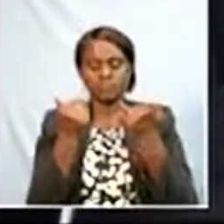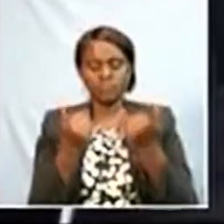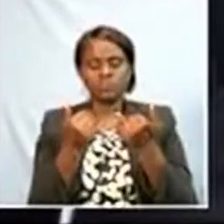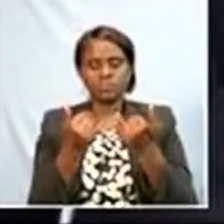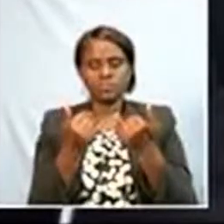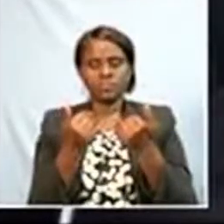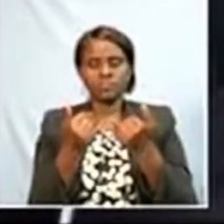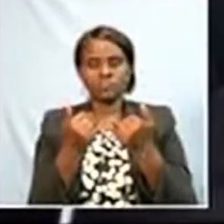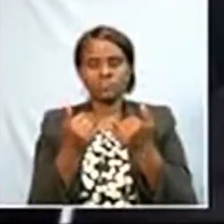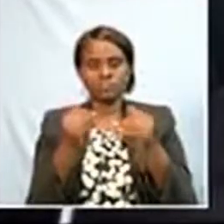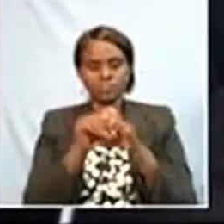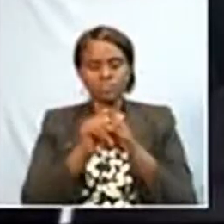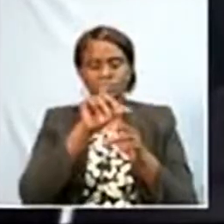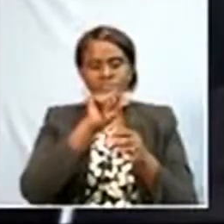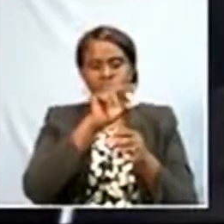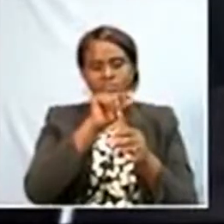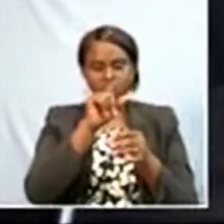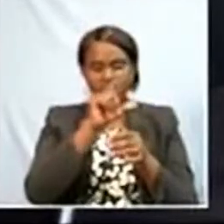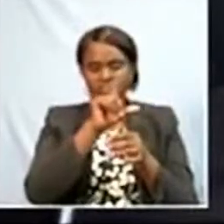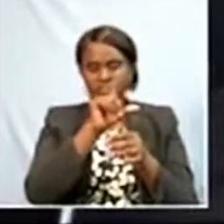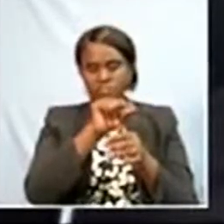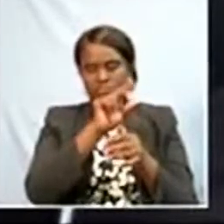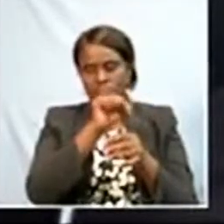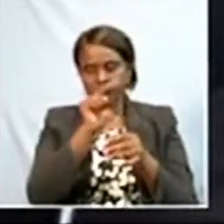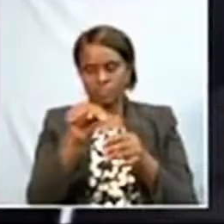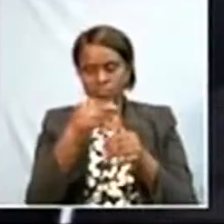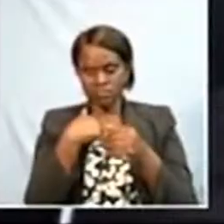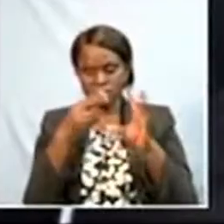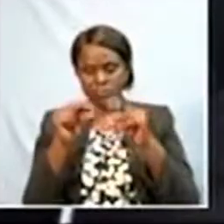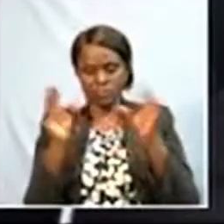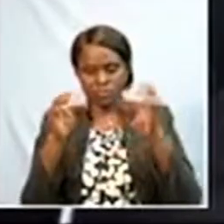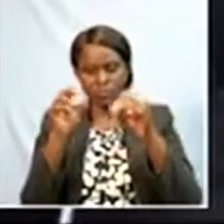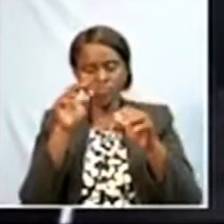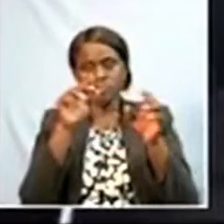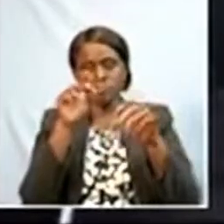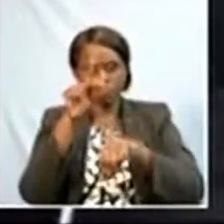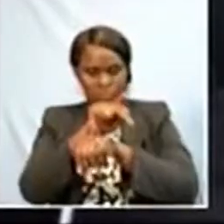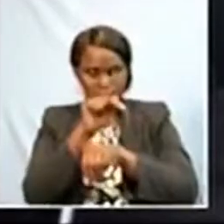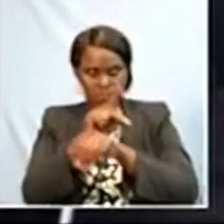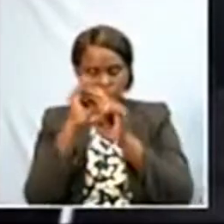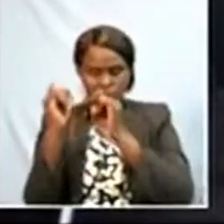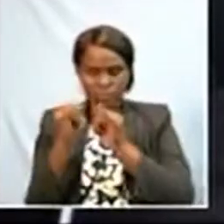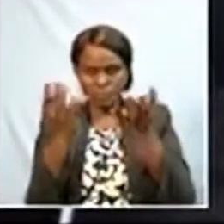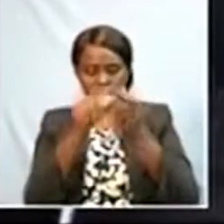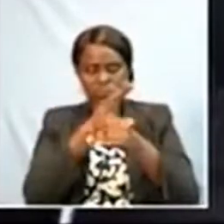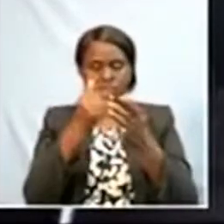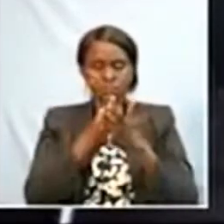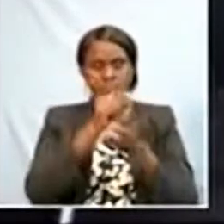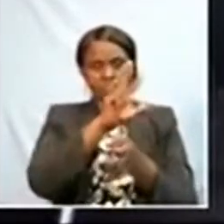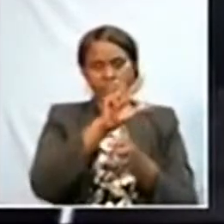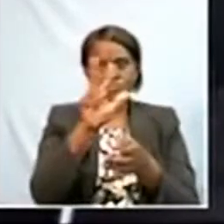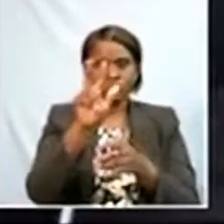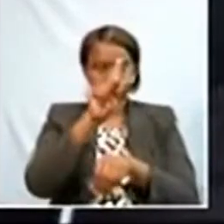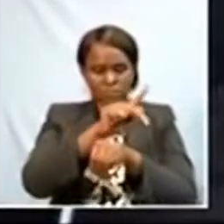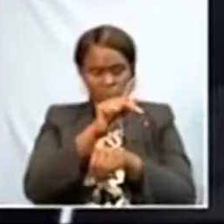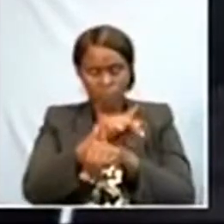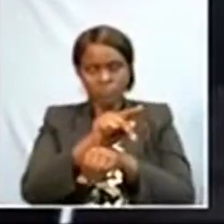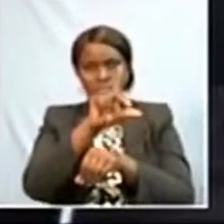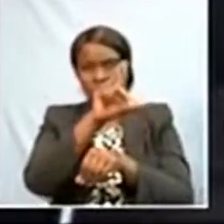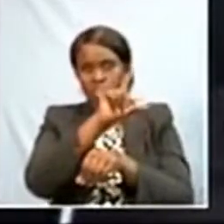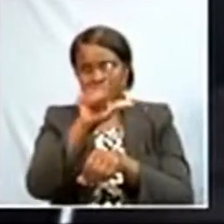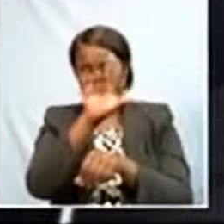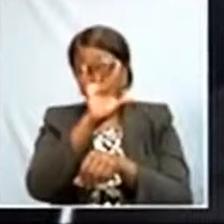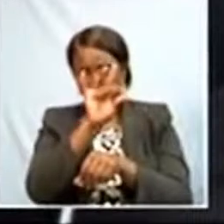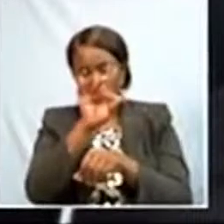in 2022, there was no community project that was implemented. All these projects, 33 projects were 28